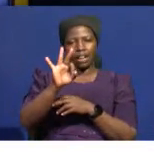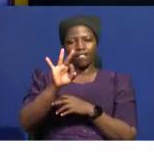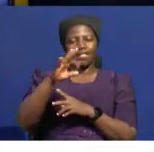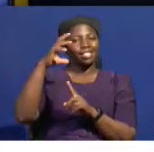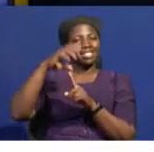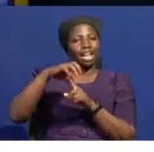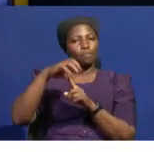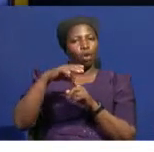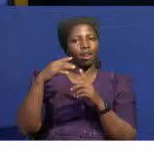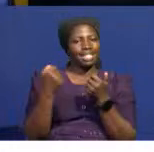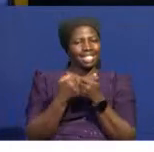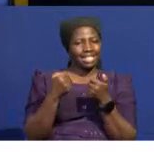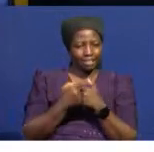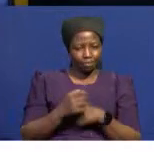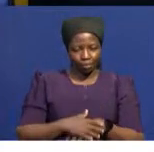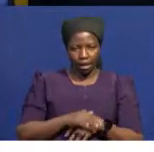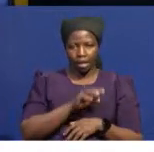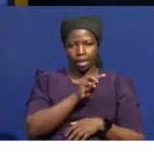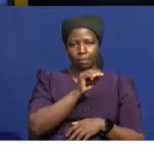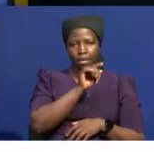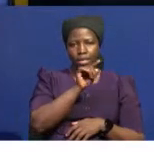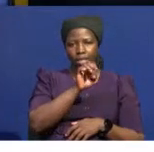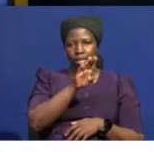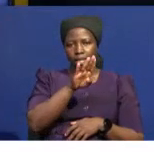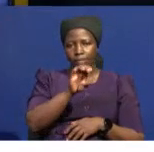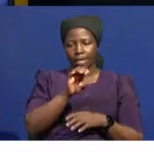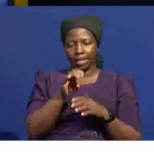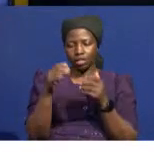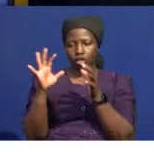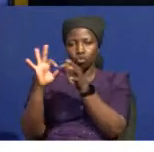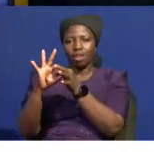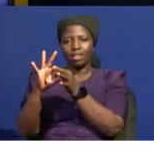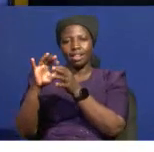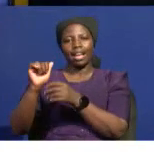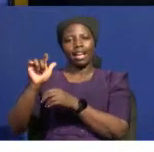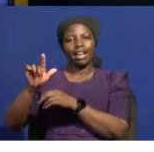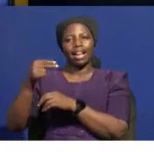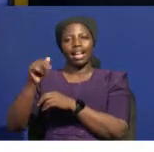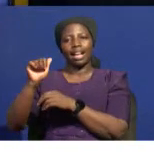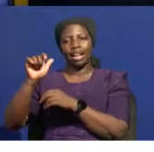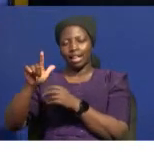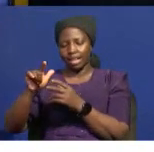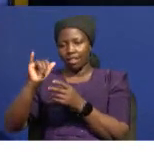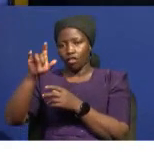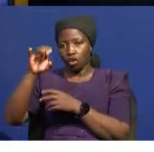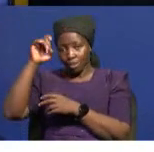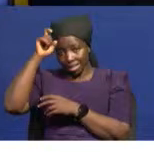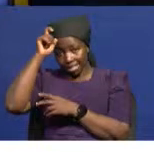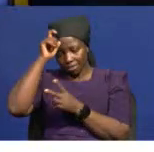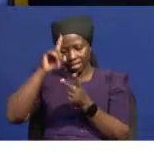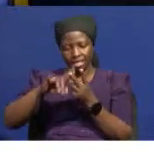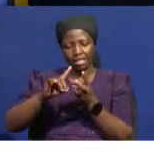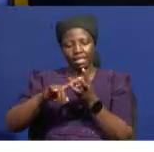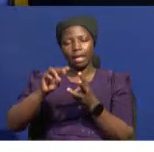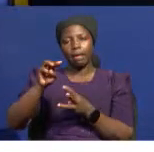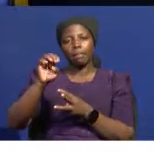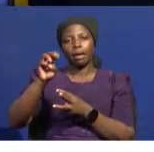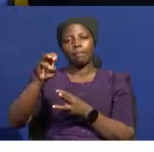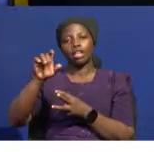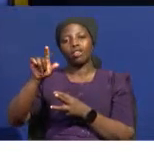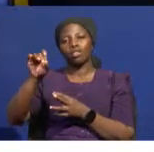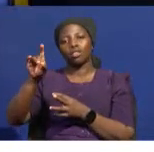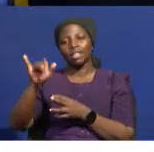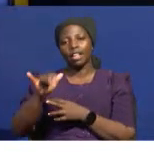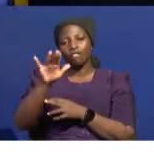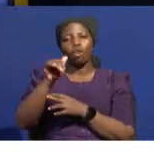League. Mazembe joined defending champions Al Ahly of Egypt and Mamelodi Sundowns from South Africa, who both booked their